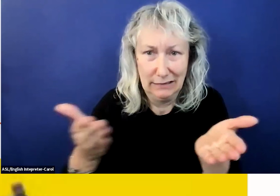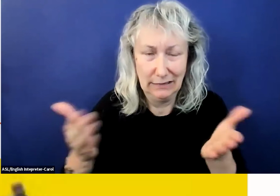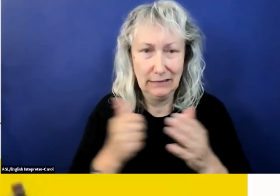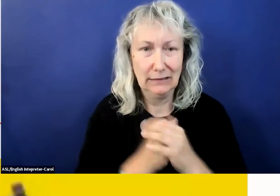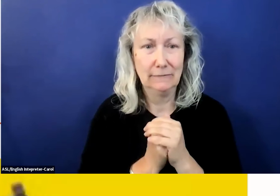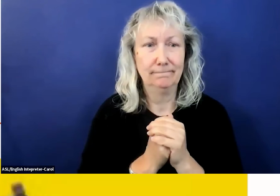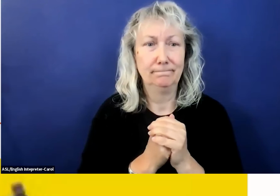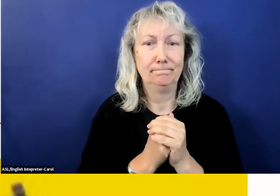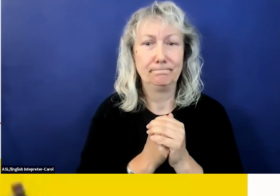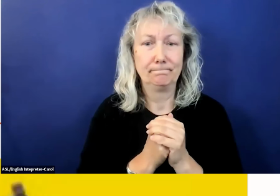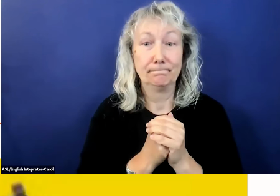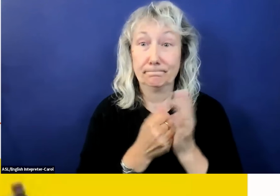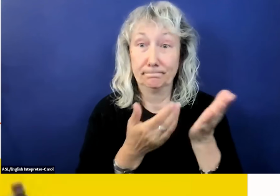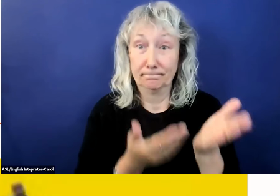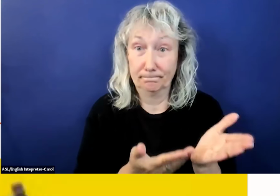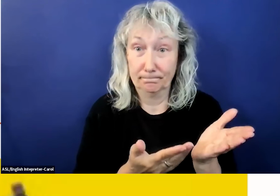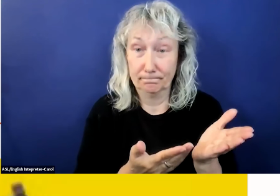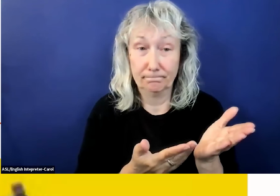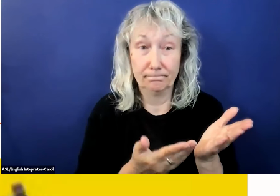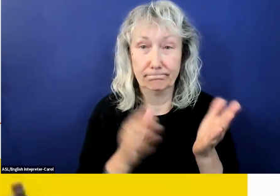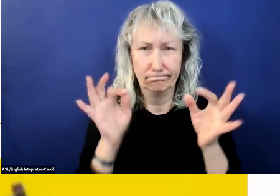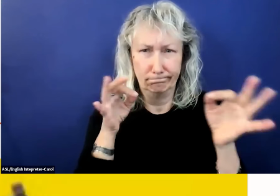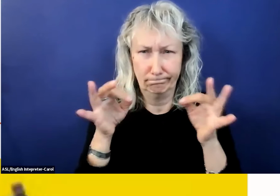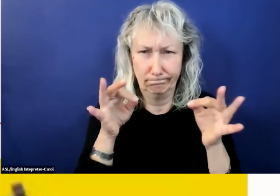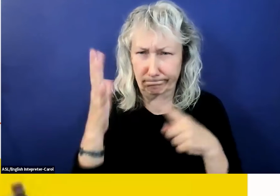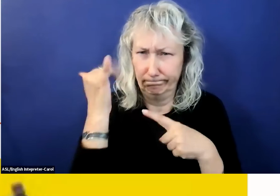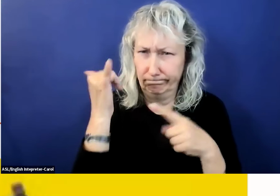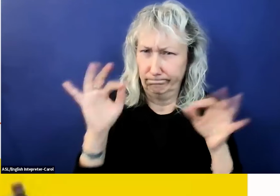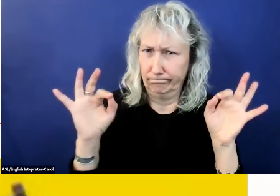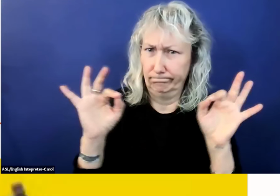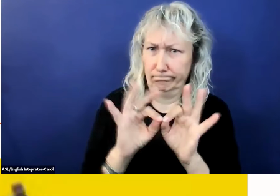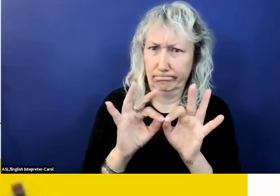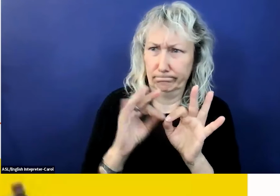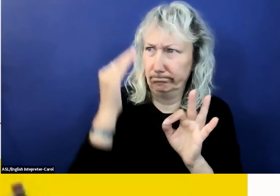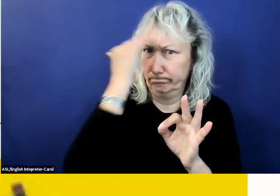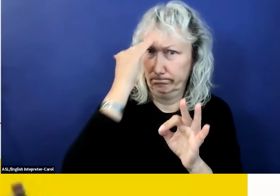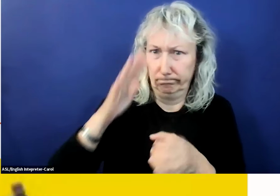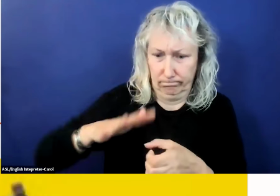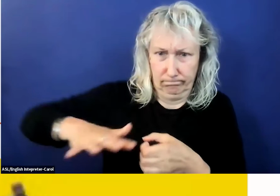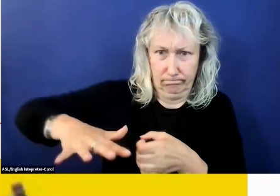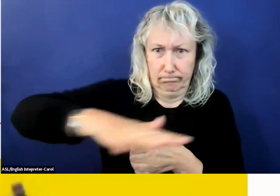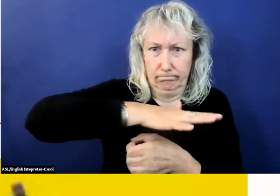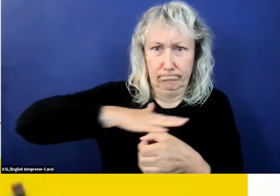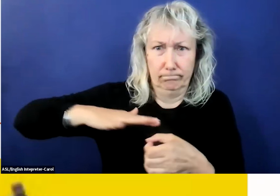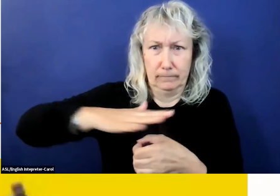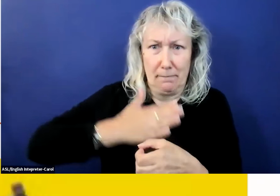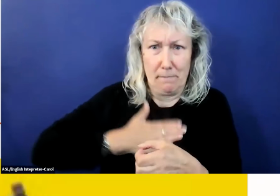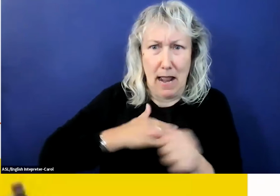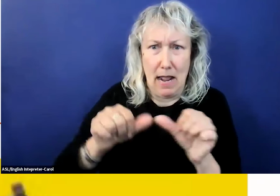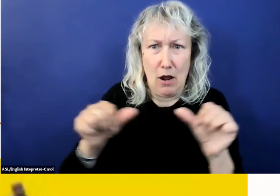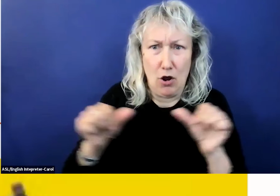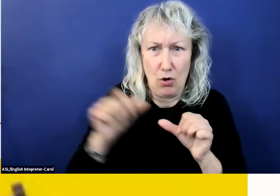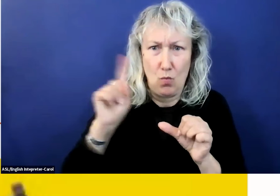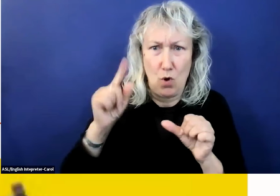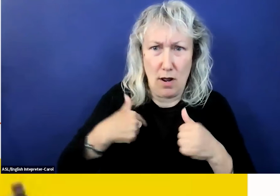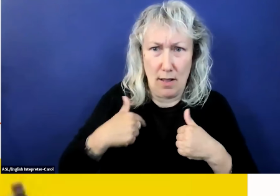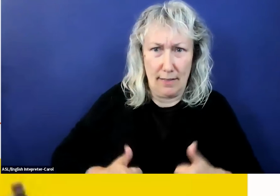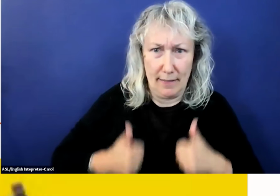Today I'm going to start with an understanding why it's important to know the environment that you live in and how that impacts how you